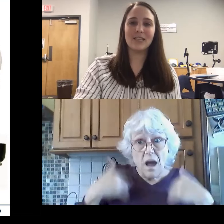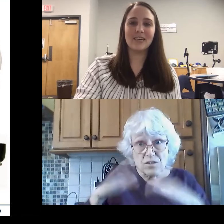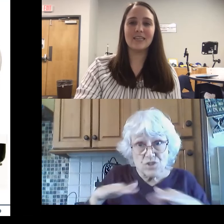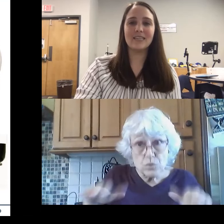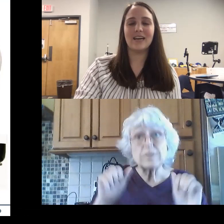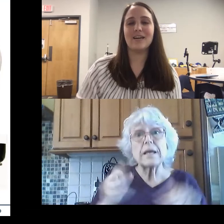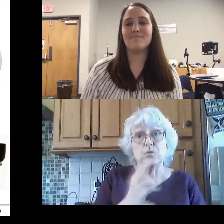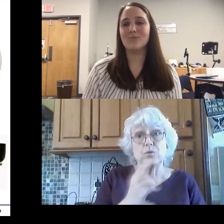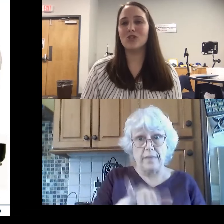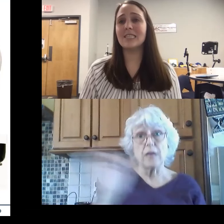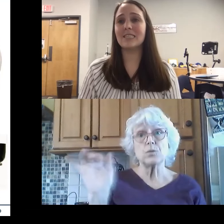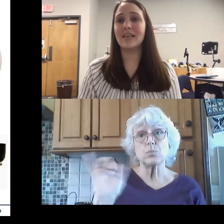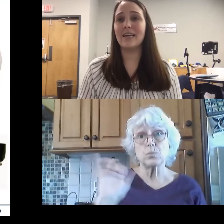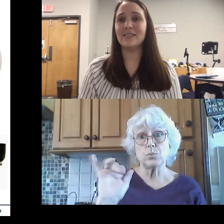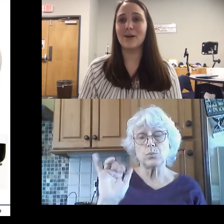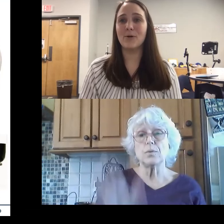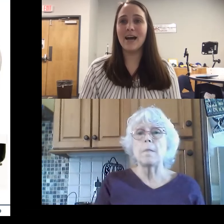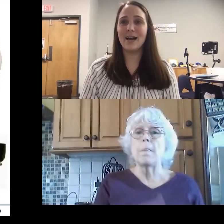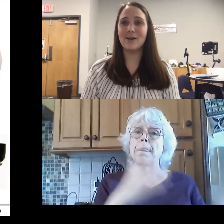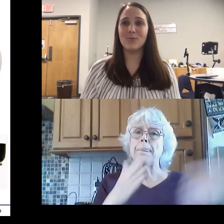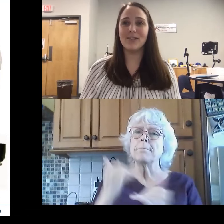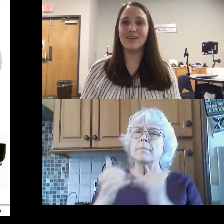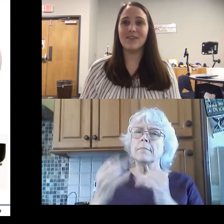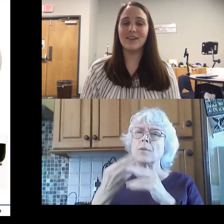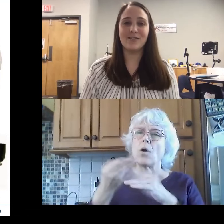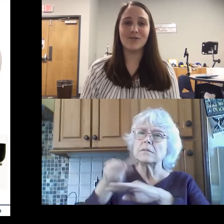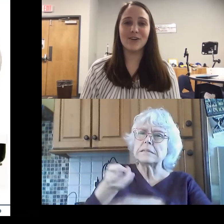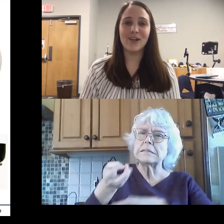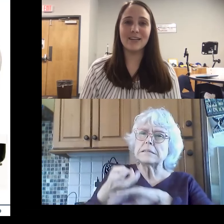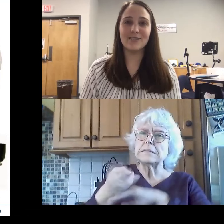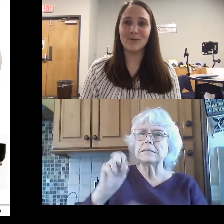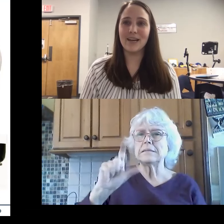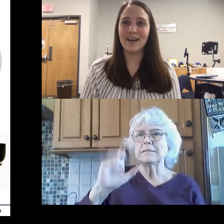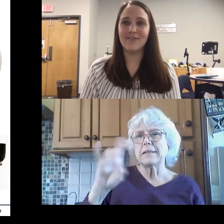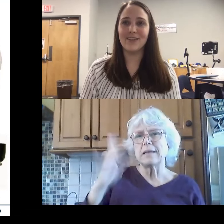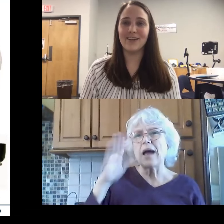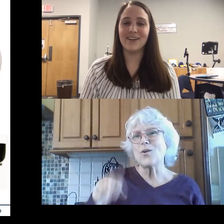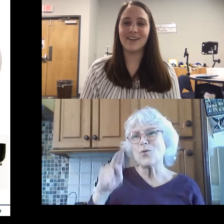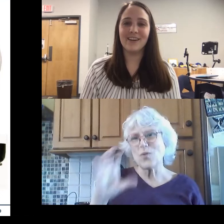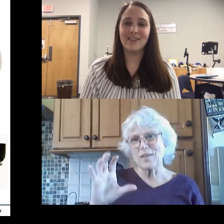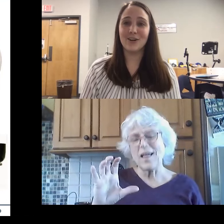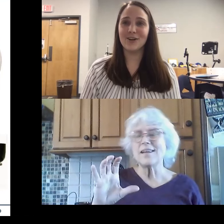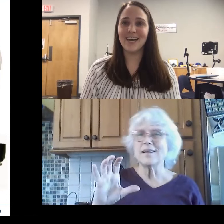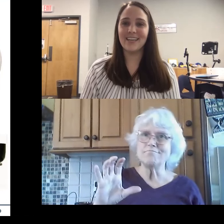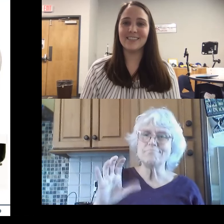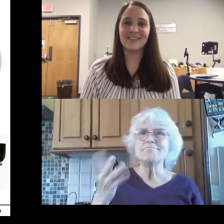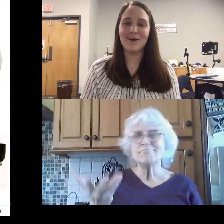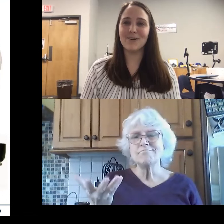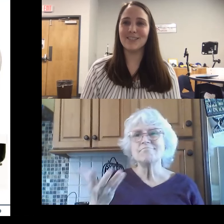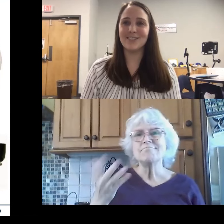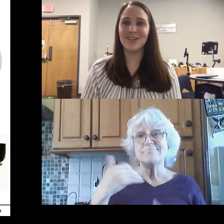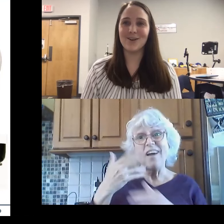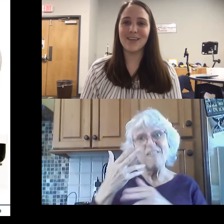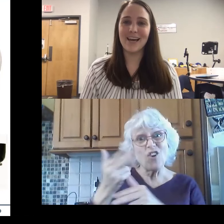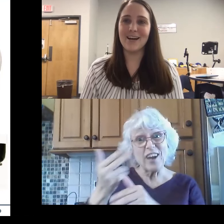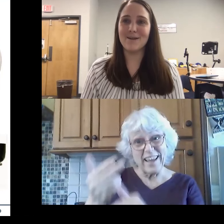last one is, um, just a sled. So I know we live in North Carolina, so we have that the hurricane. So I